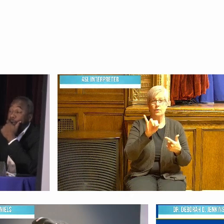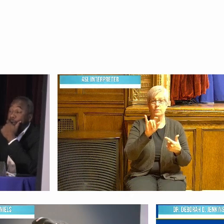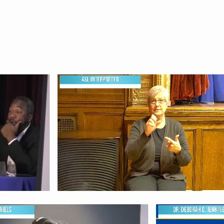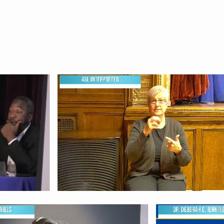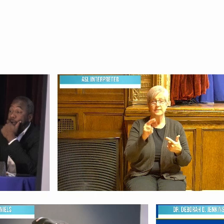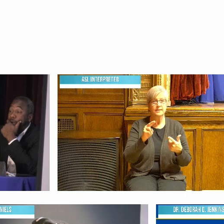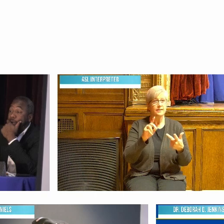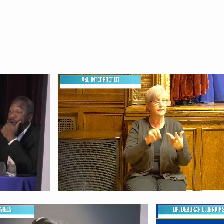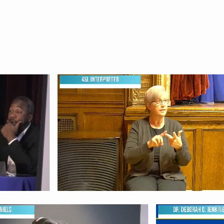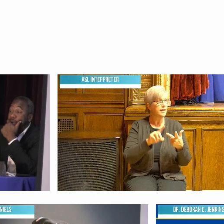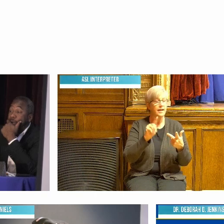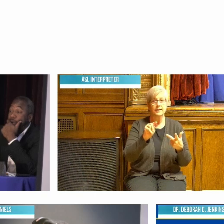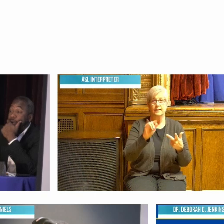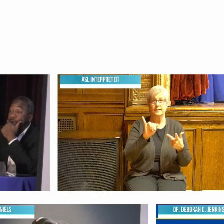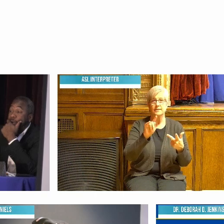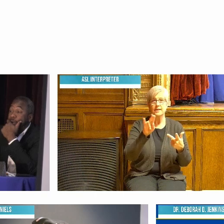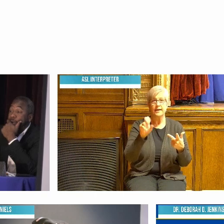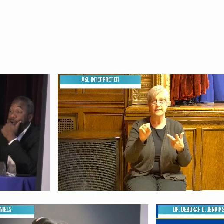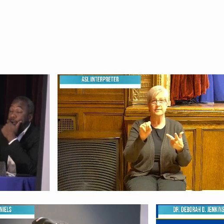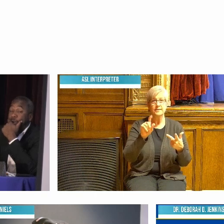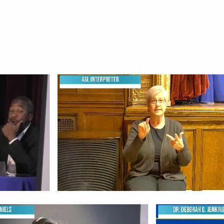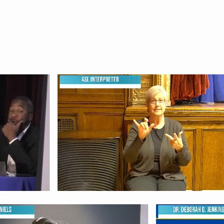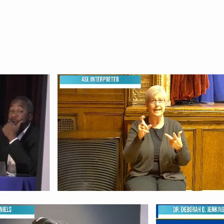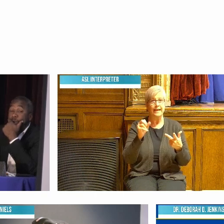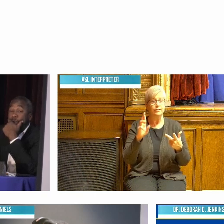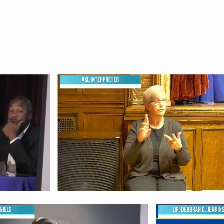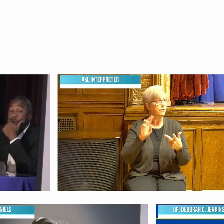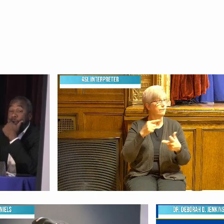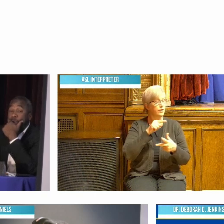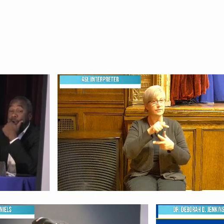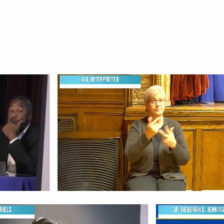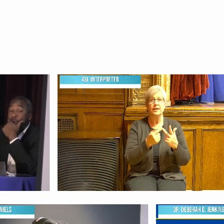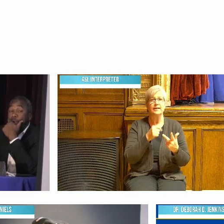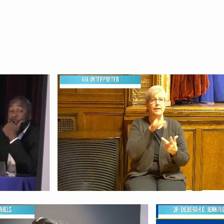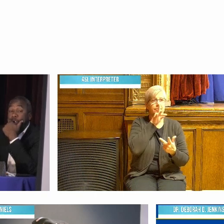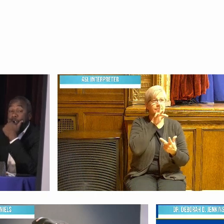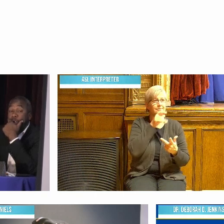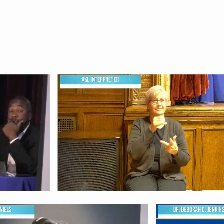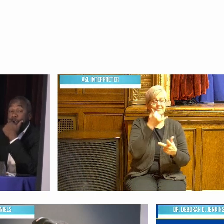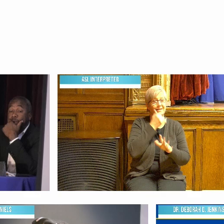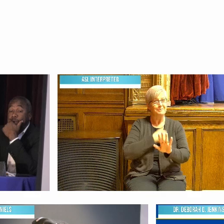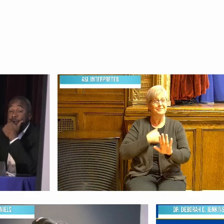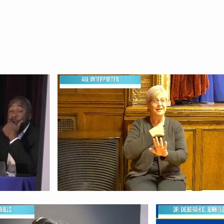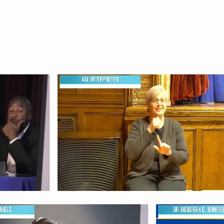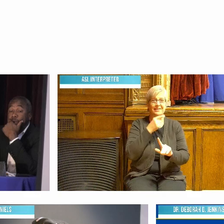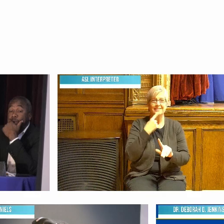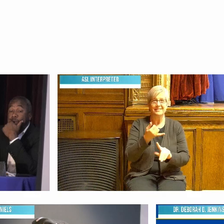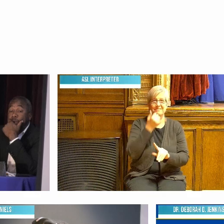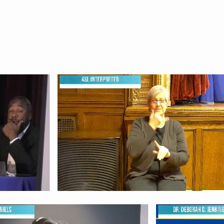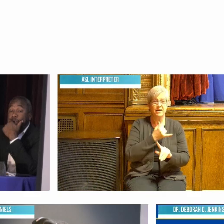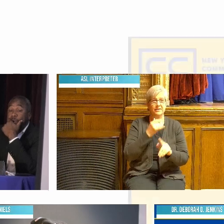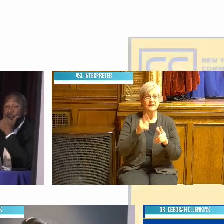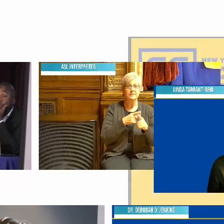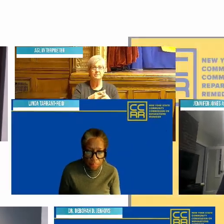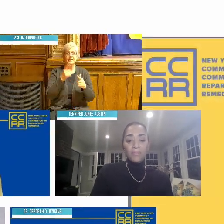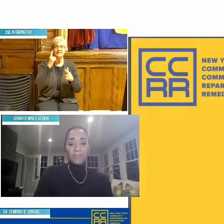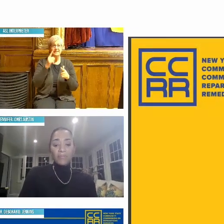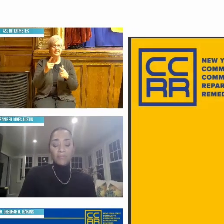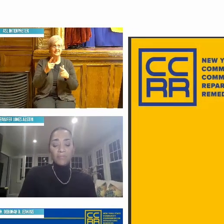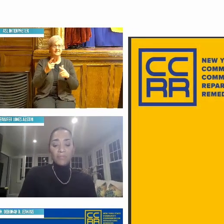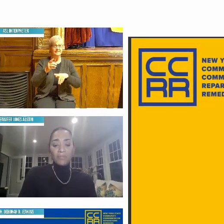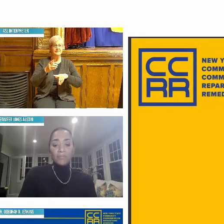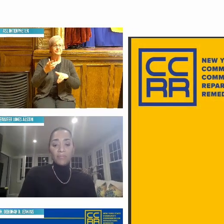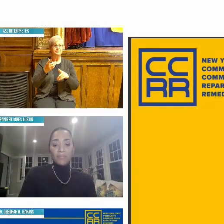and Solomon Titus Taylor. And I apologize if I pronounce any names incorrectly just in